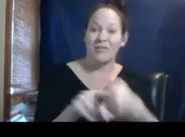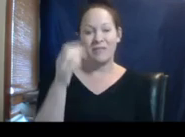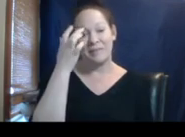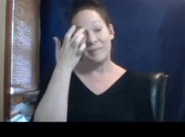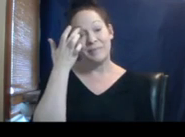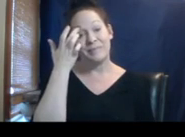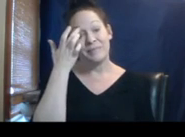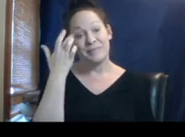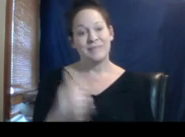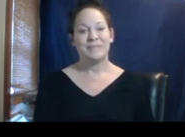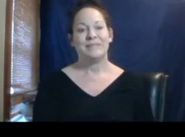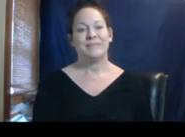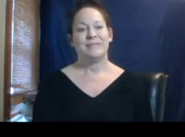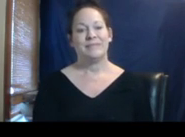that.